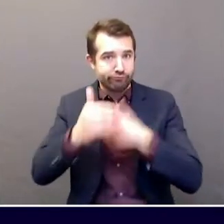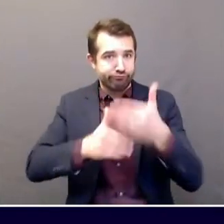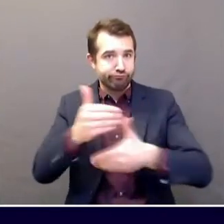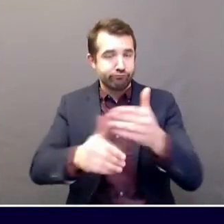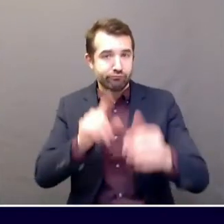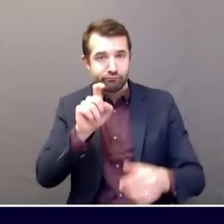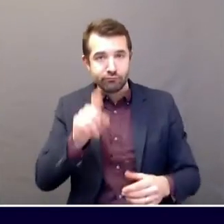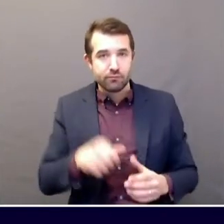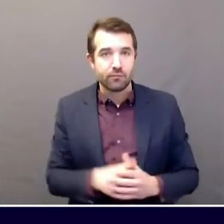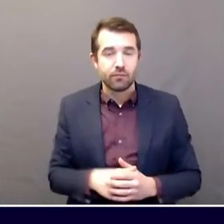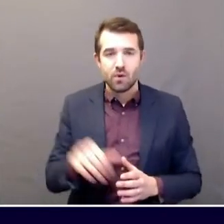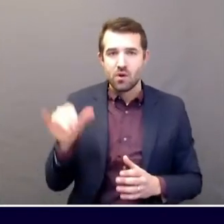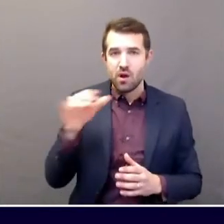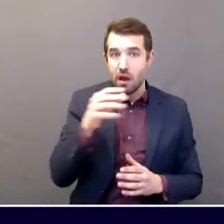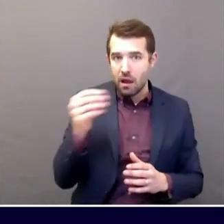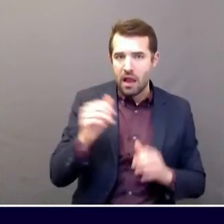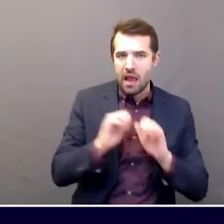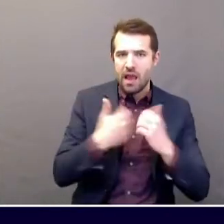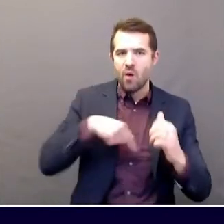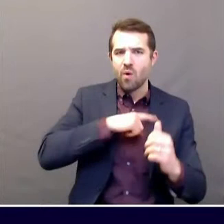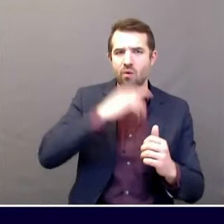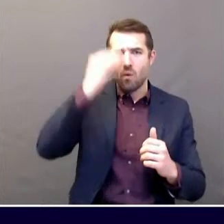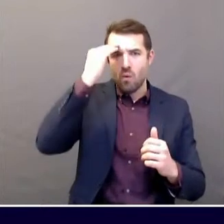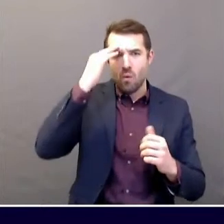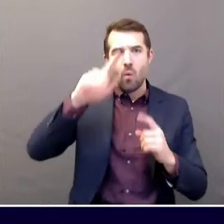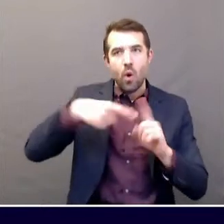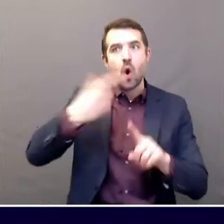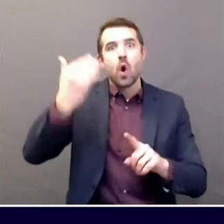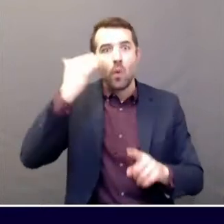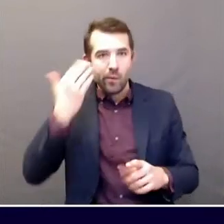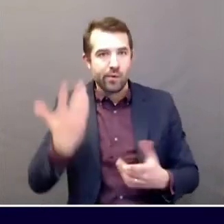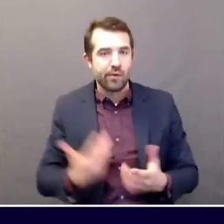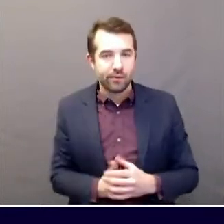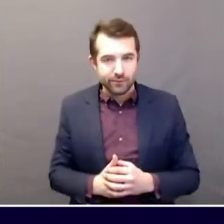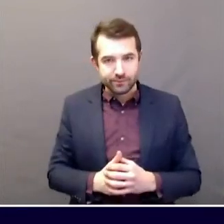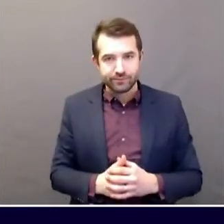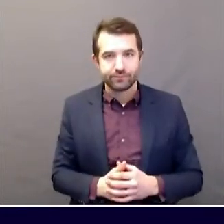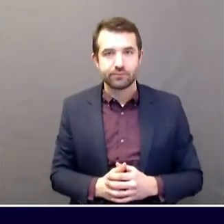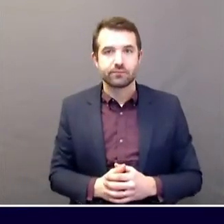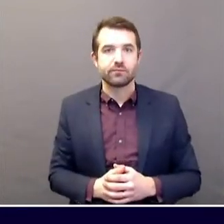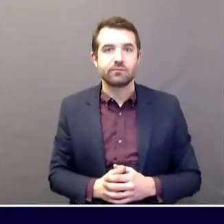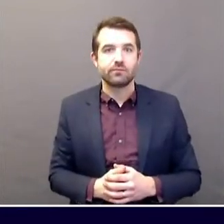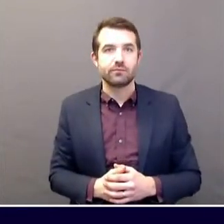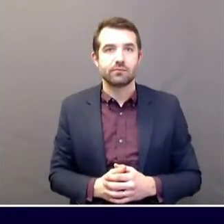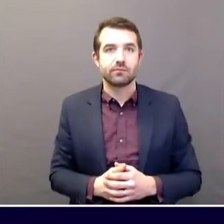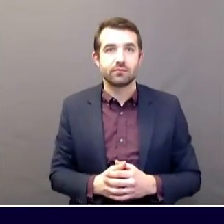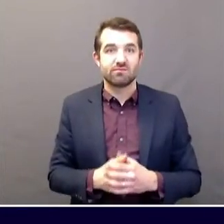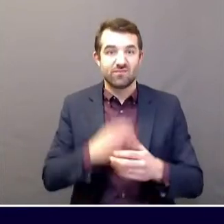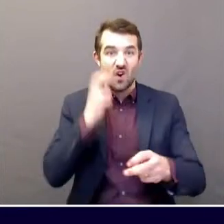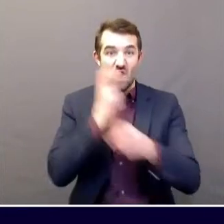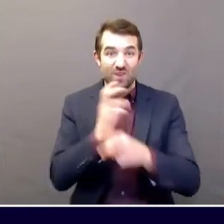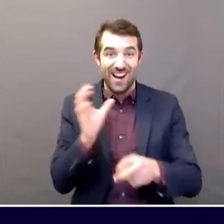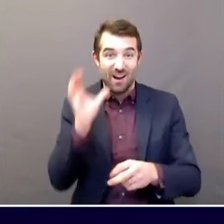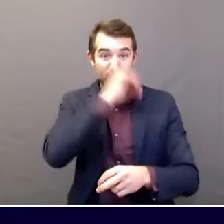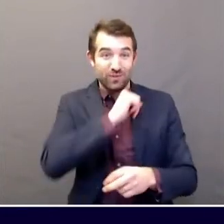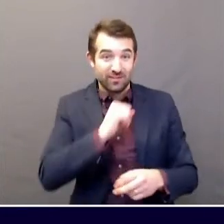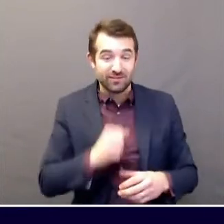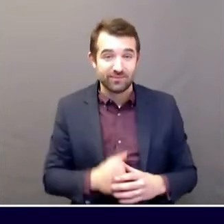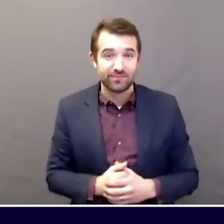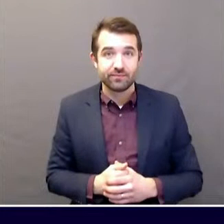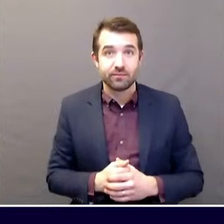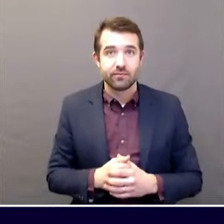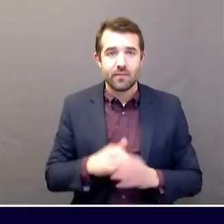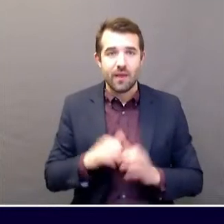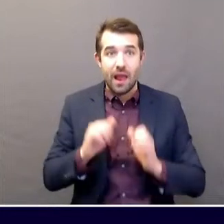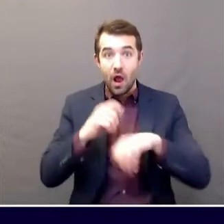question. Hard to speculate, hard to know. But as to the former, Patty, you're right. It's not just Jackson Laboratory. We're also sending